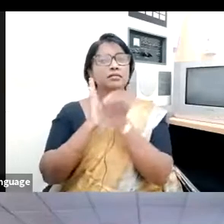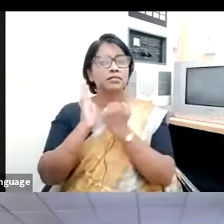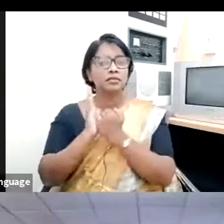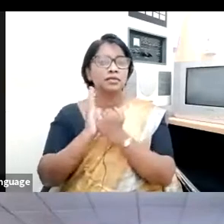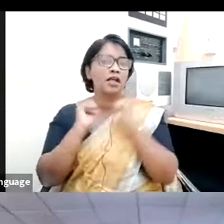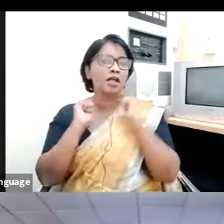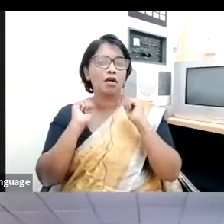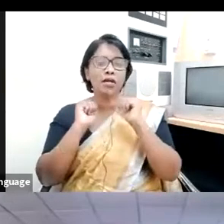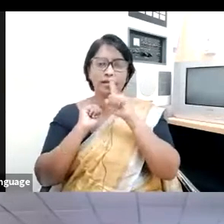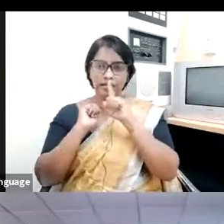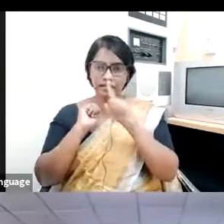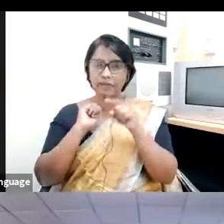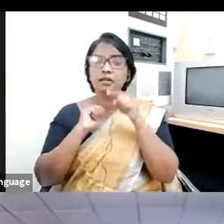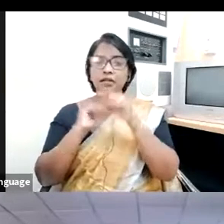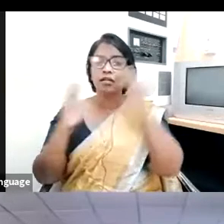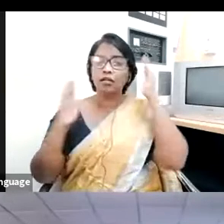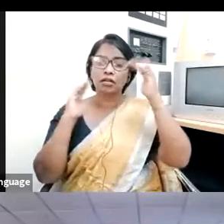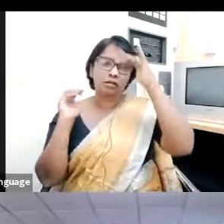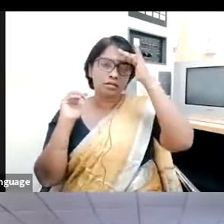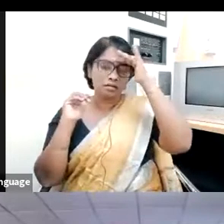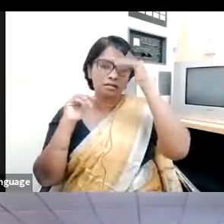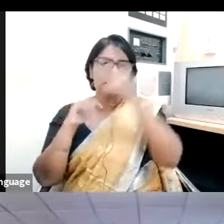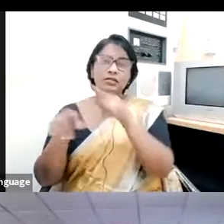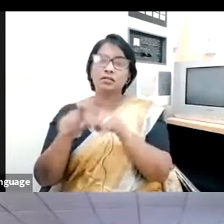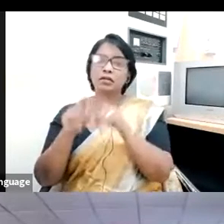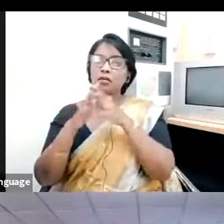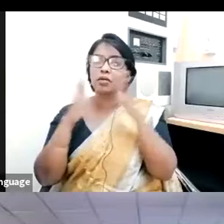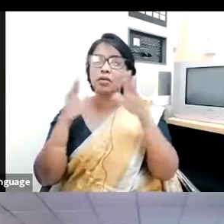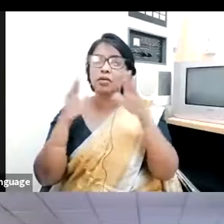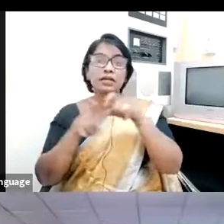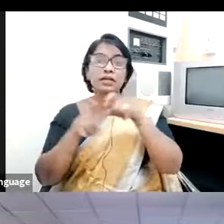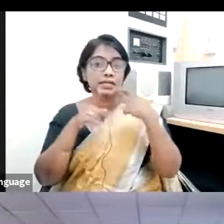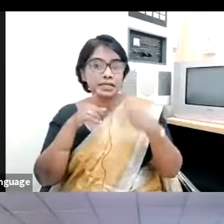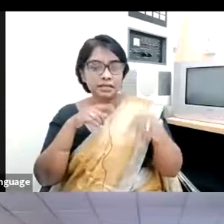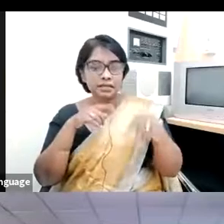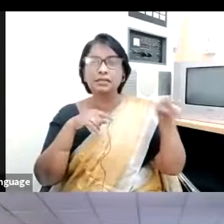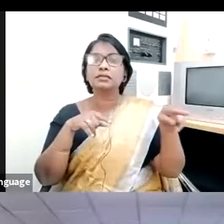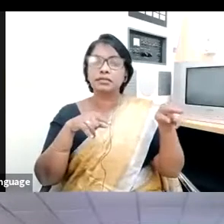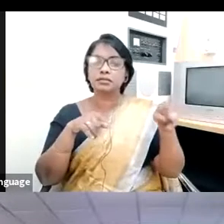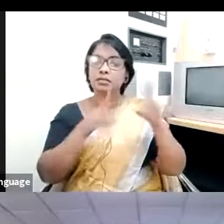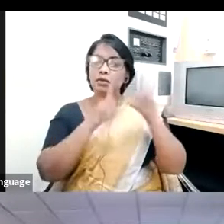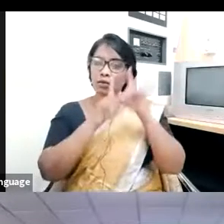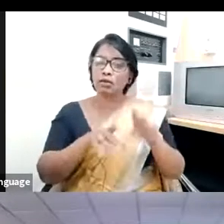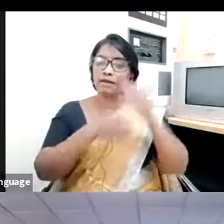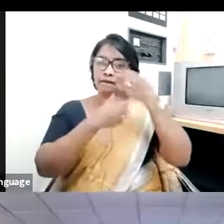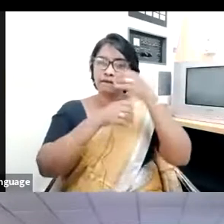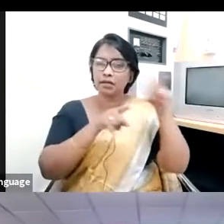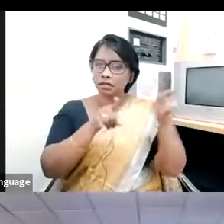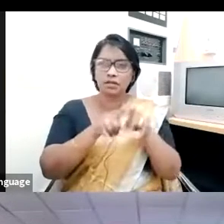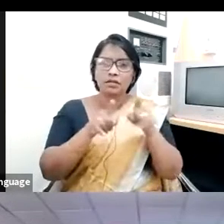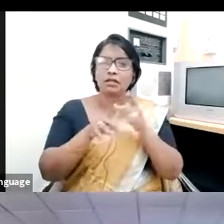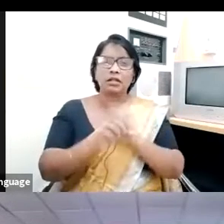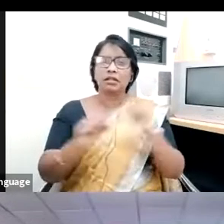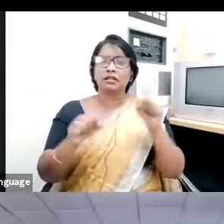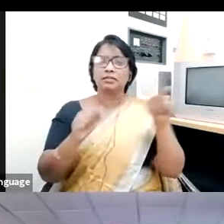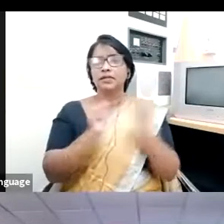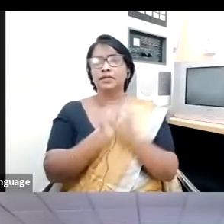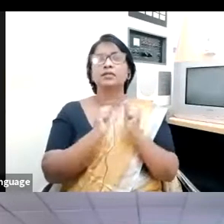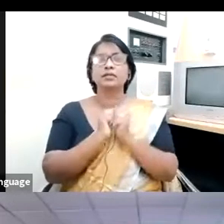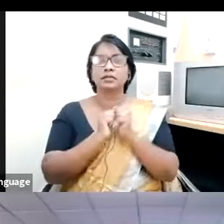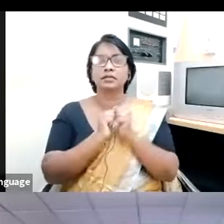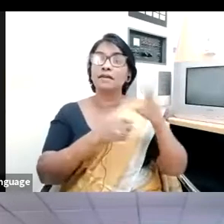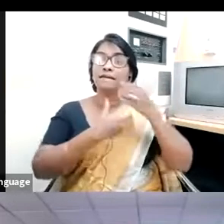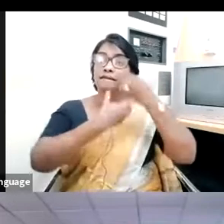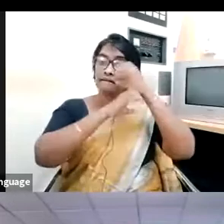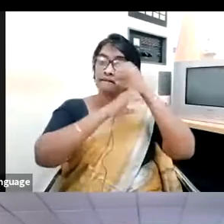world, unfortunately, haven't been science-led. If they were science-led, are you telling me that 34 years